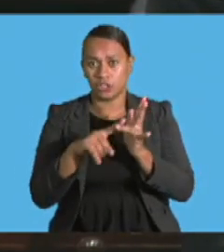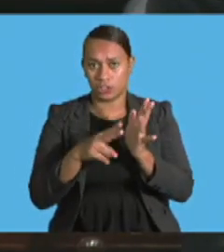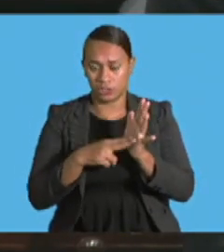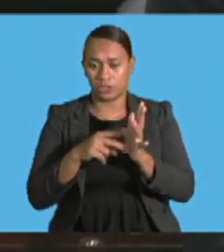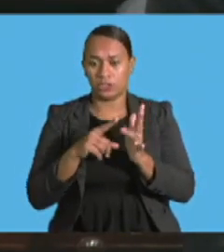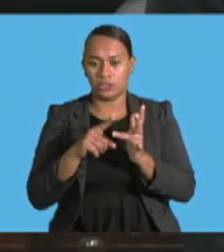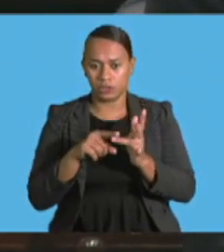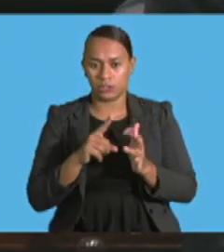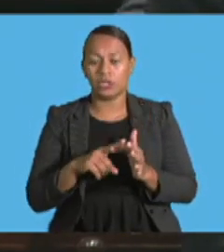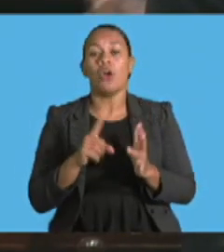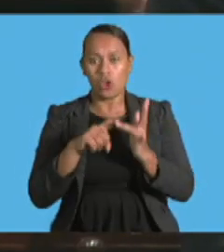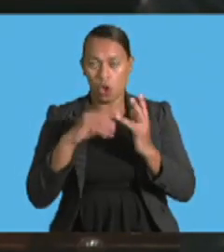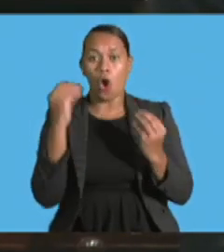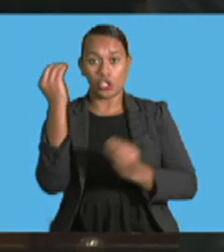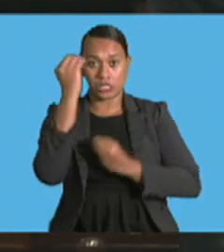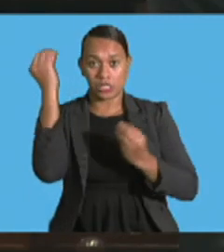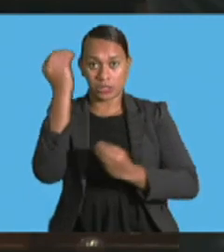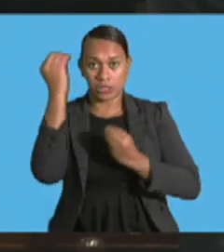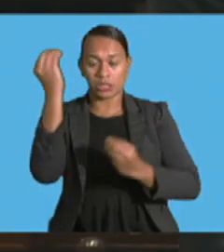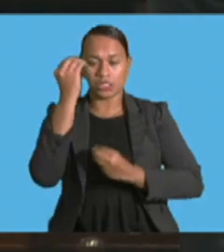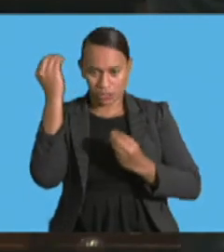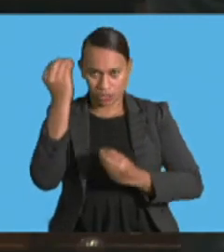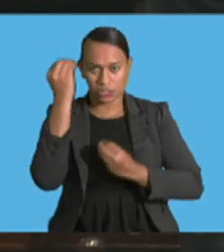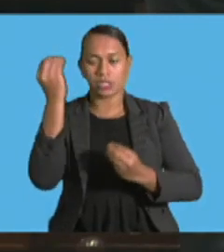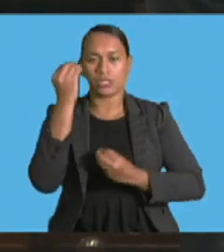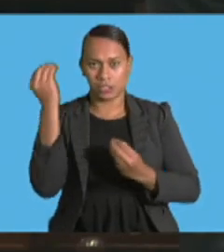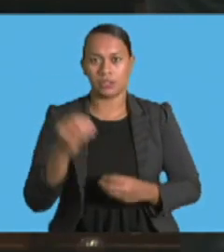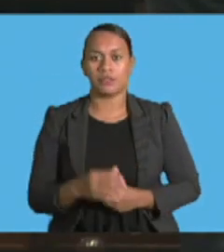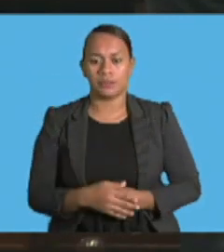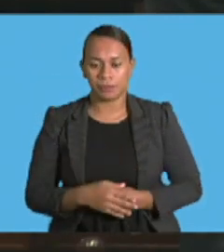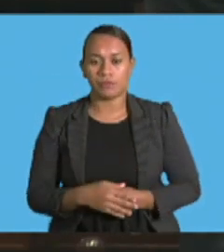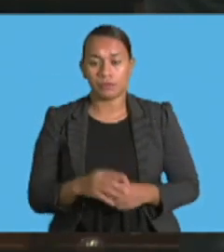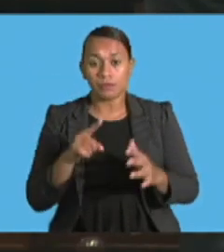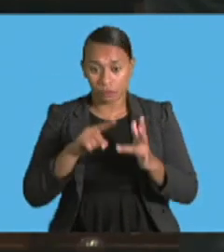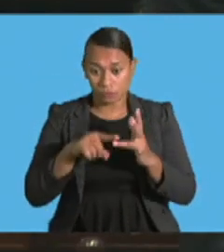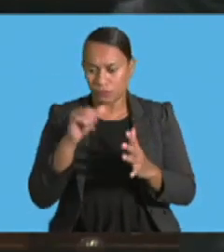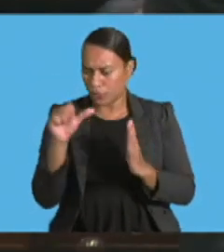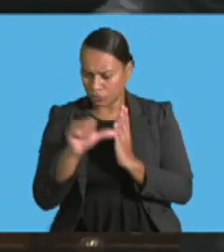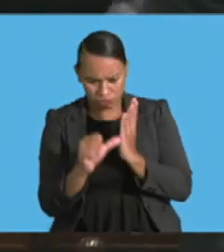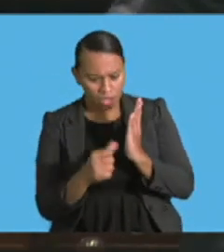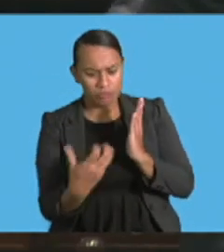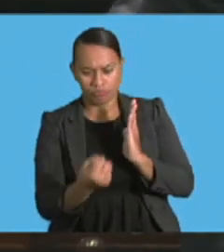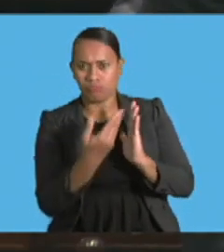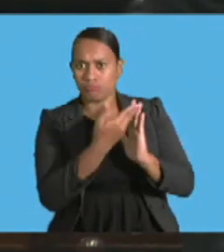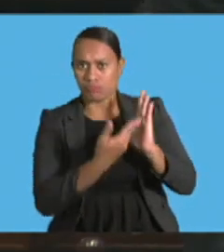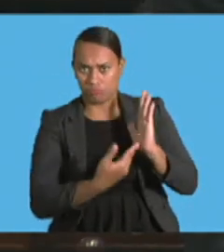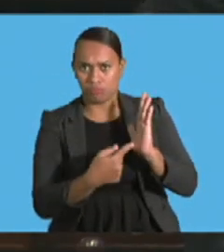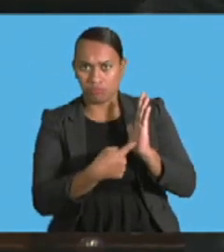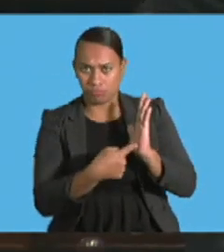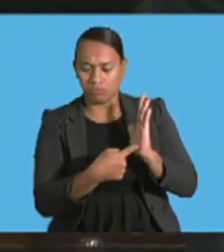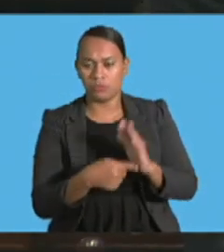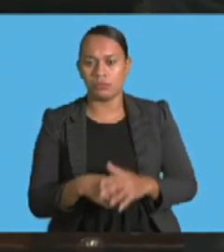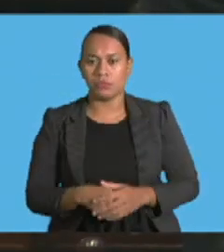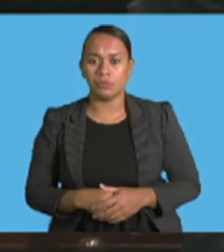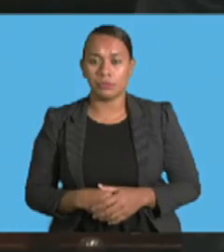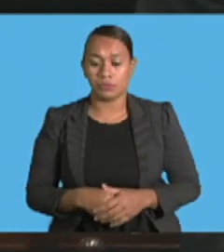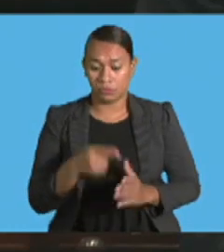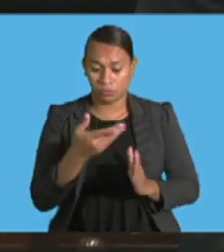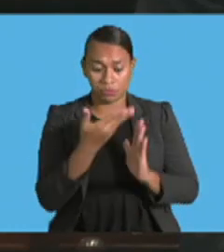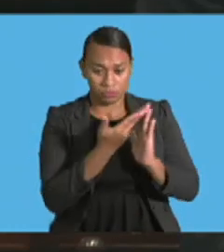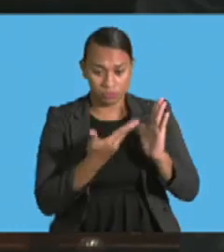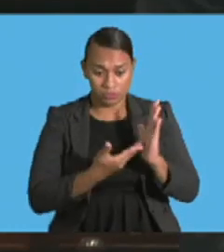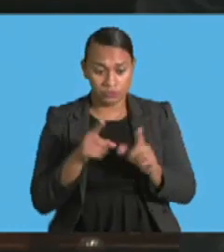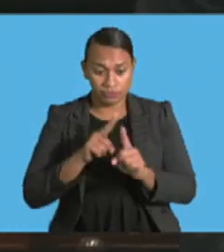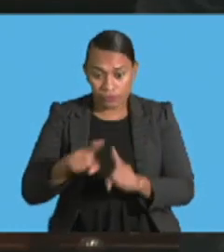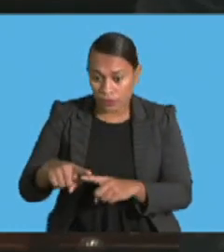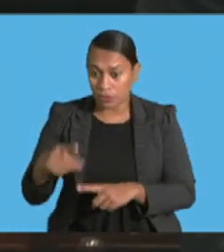Species Act 2002, and the Litter Act 1998. Mr. Speaker, say, this is the